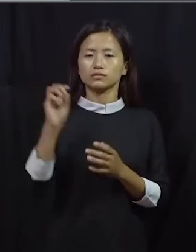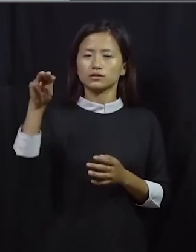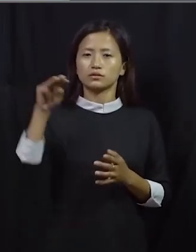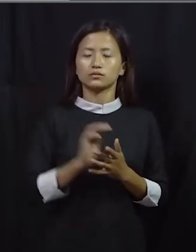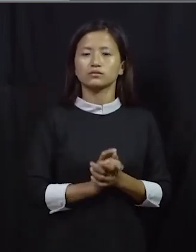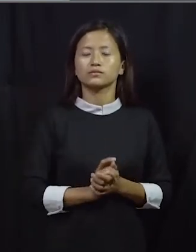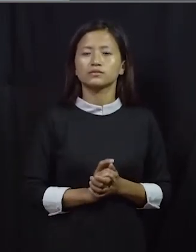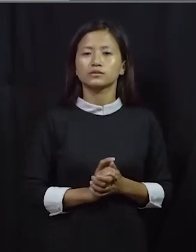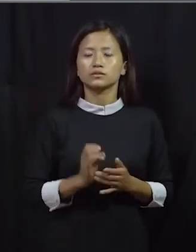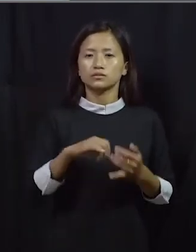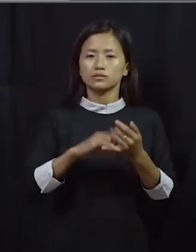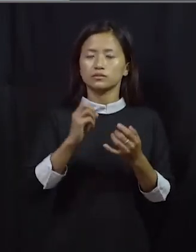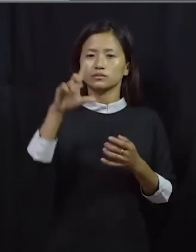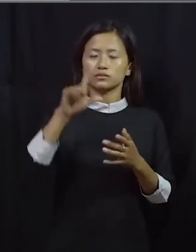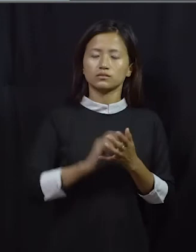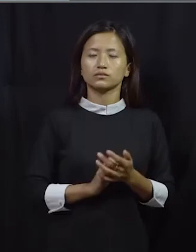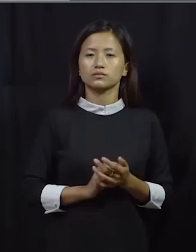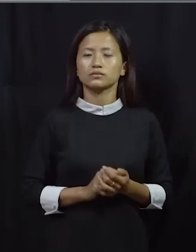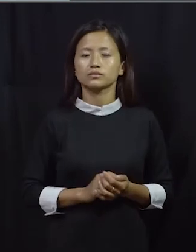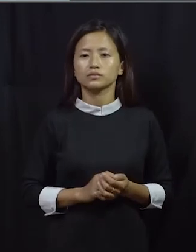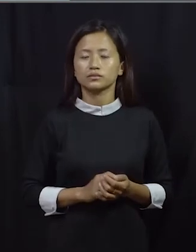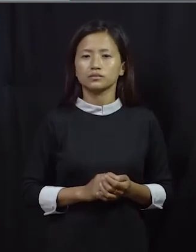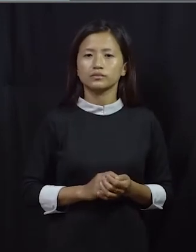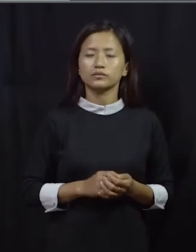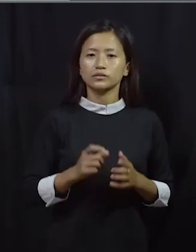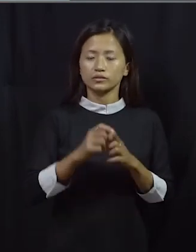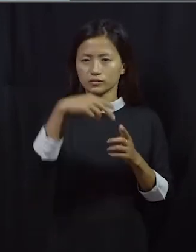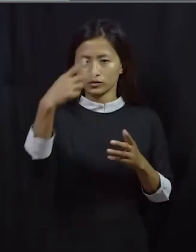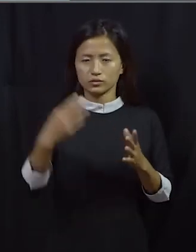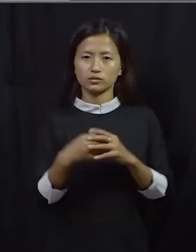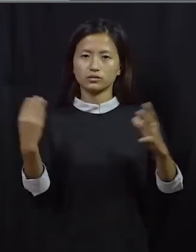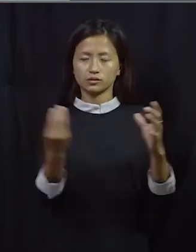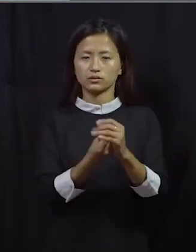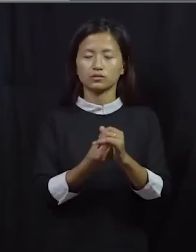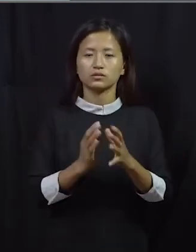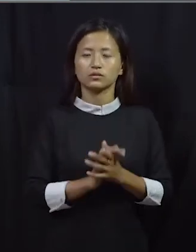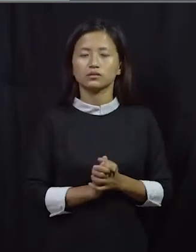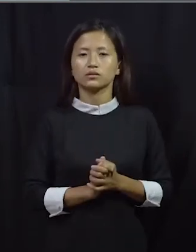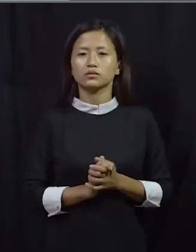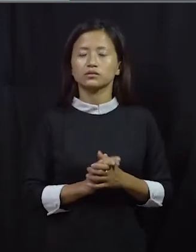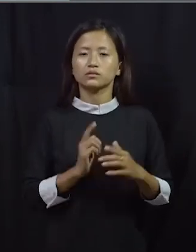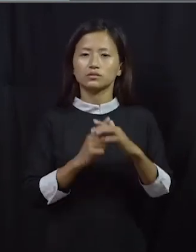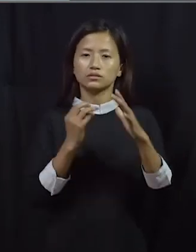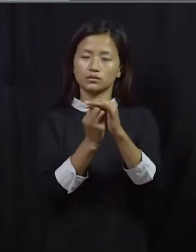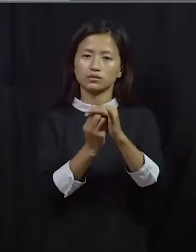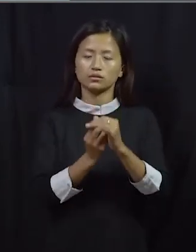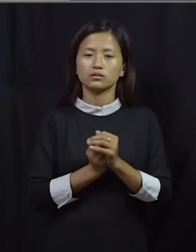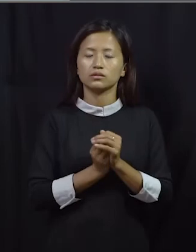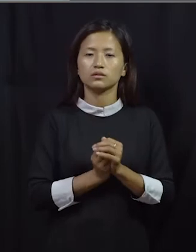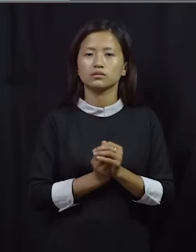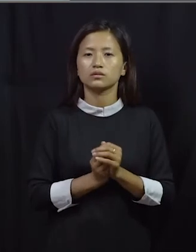this solution, from here, this drawing is added. Drawing is added,